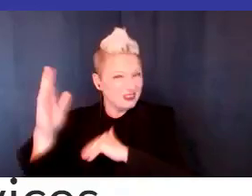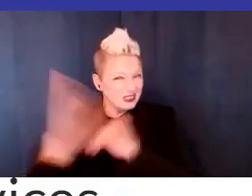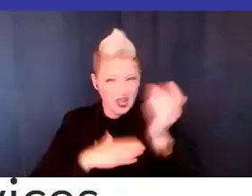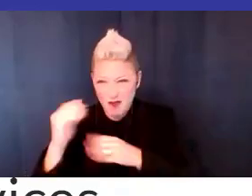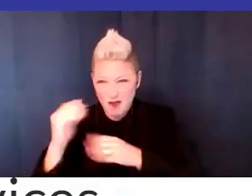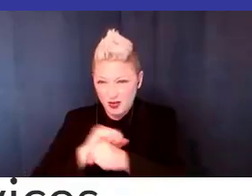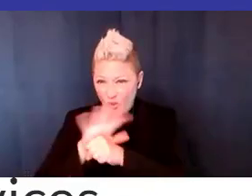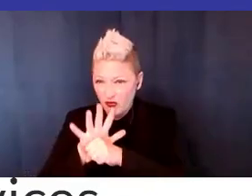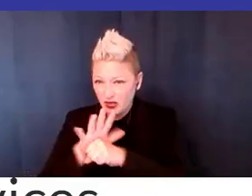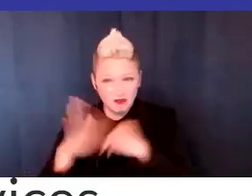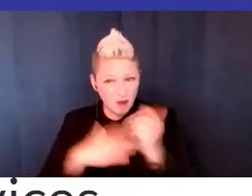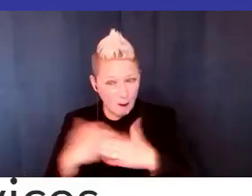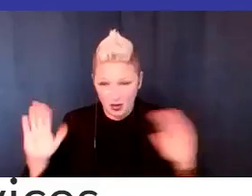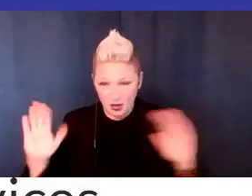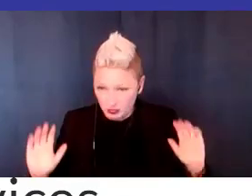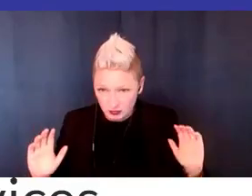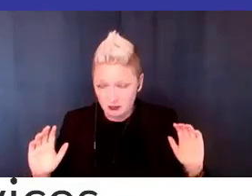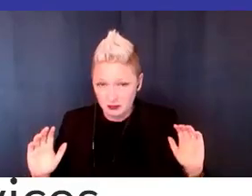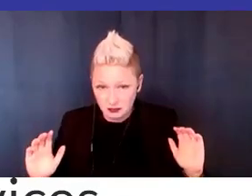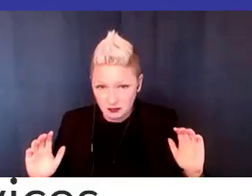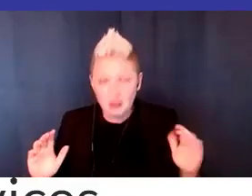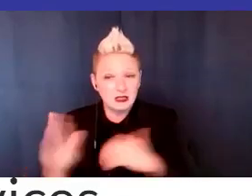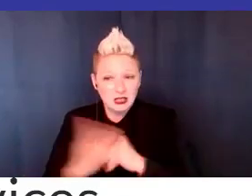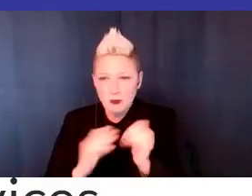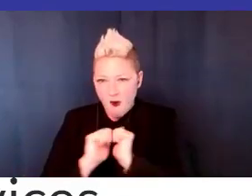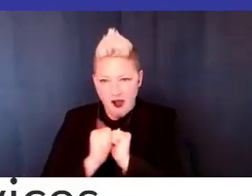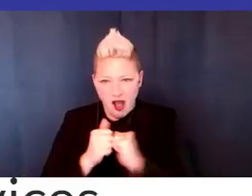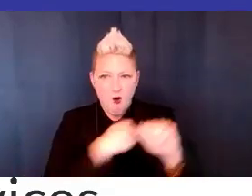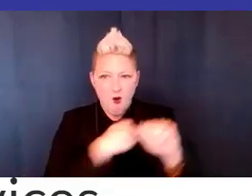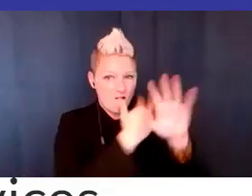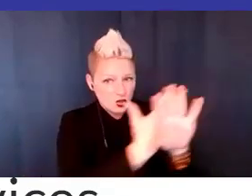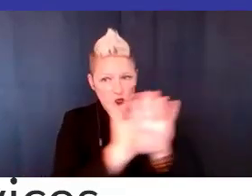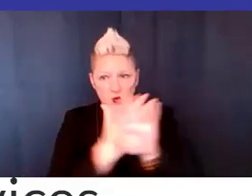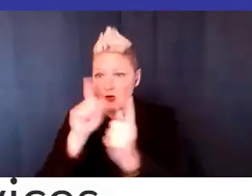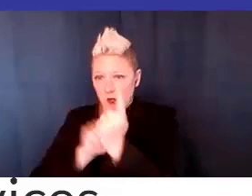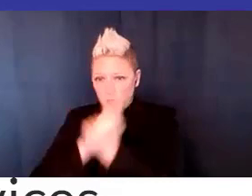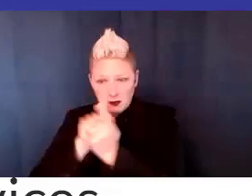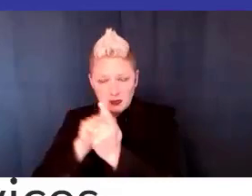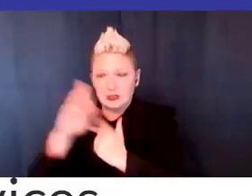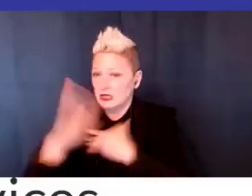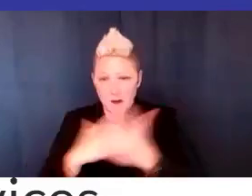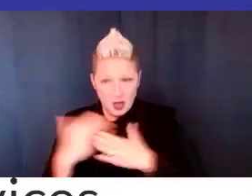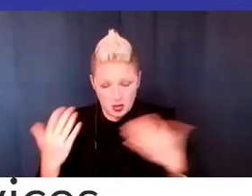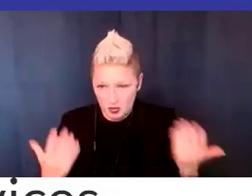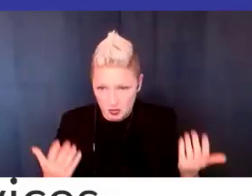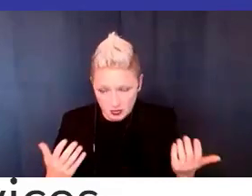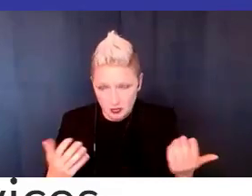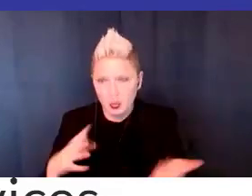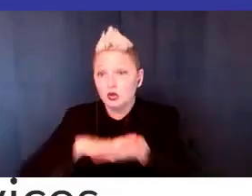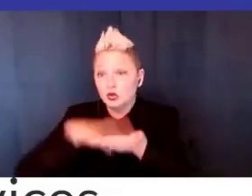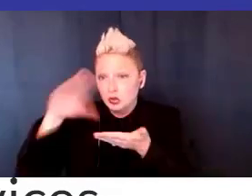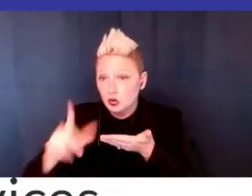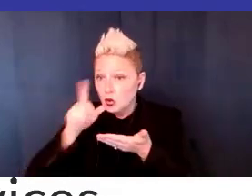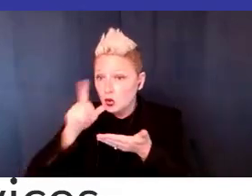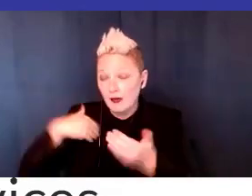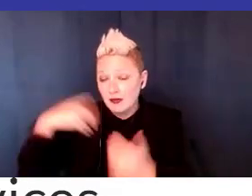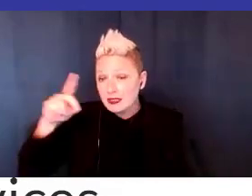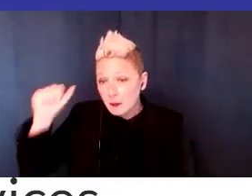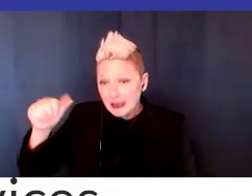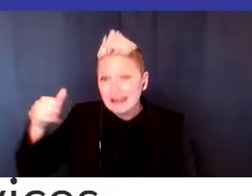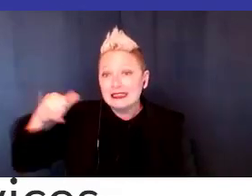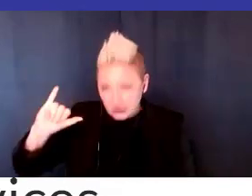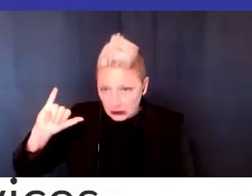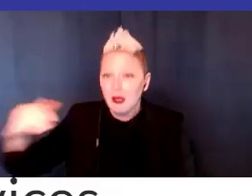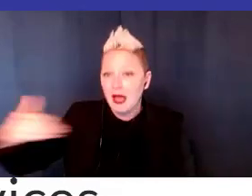pandemic or the modes of instruction provided during the pandemic, students with disabilities are still entitled to